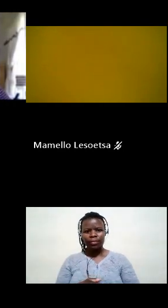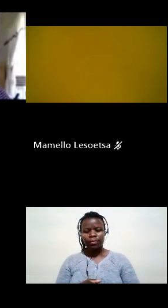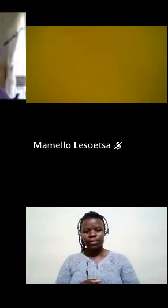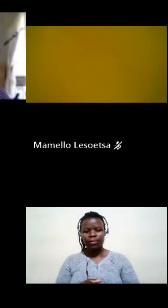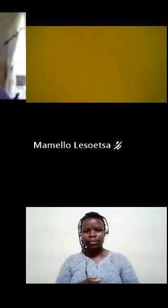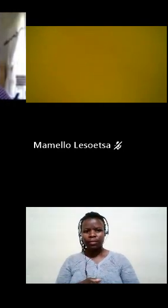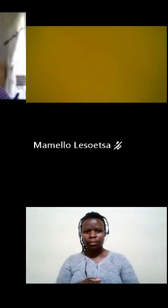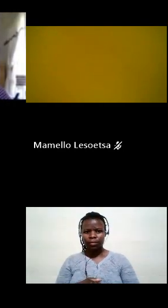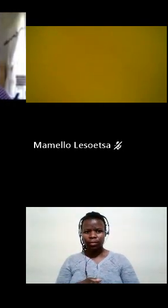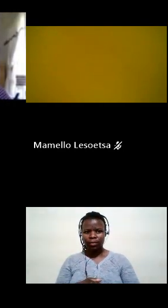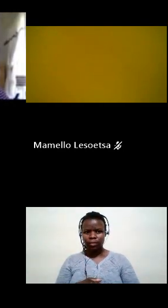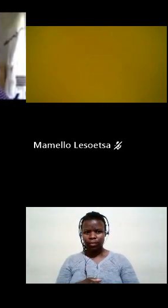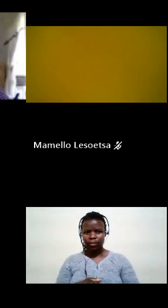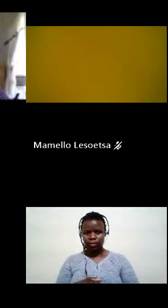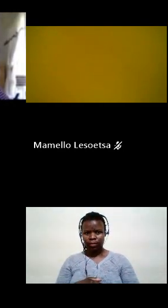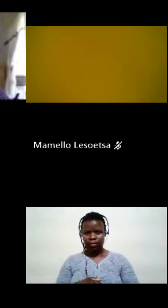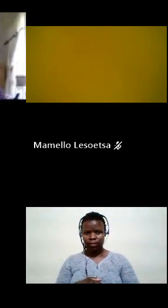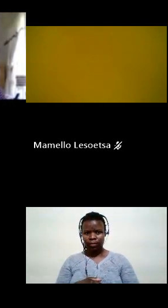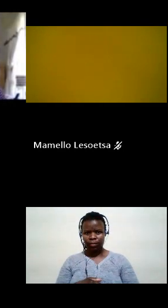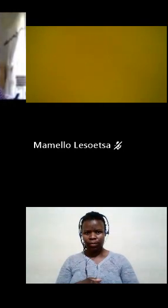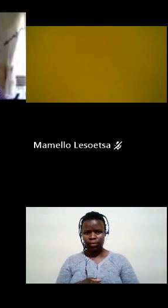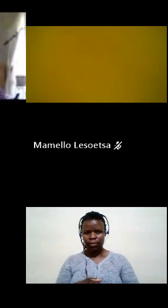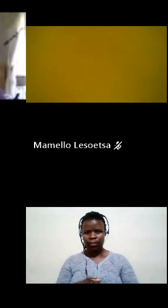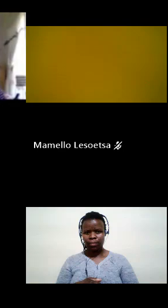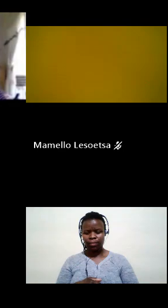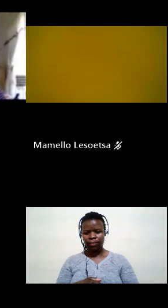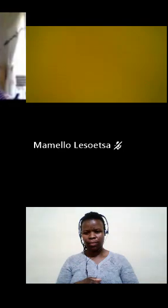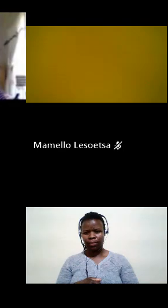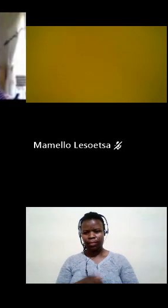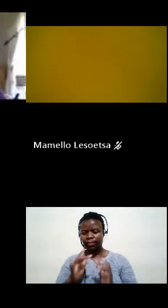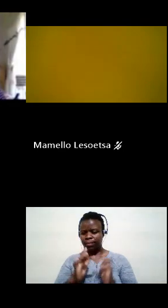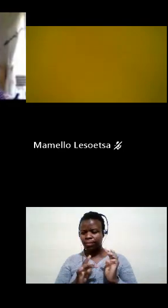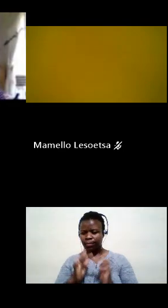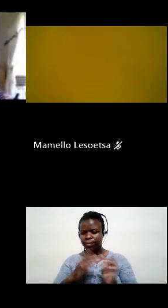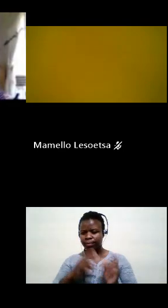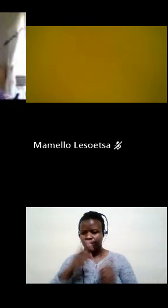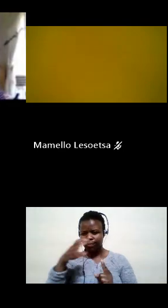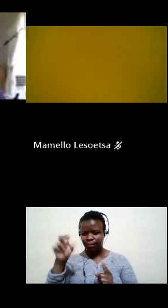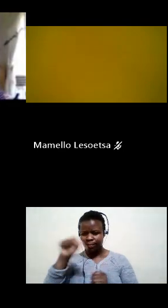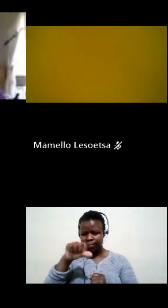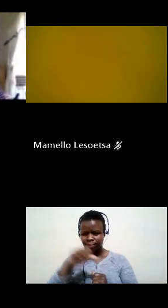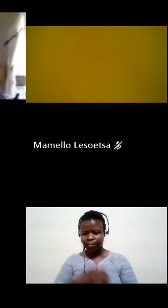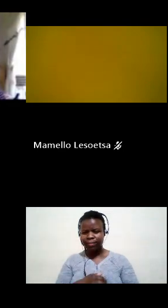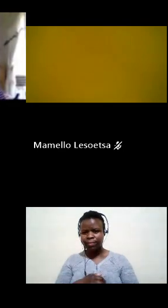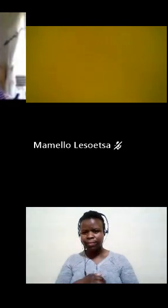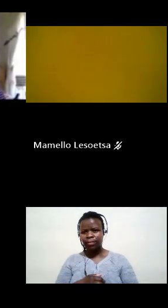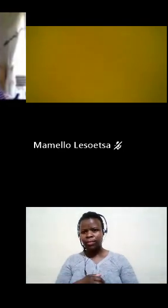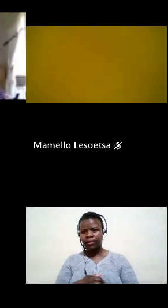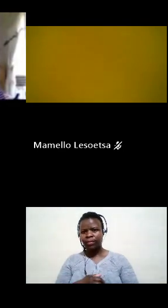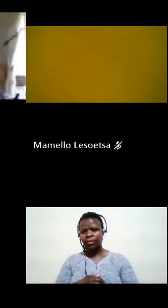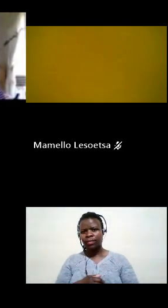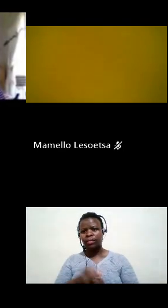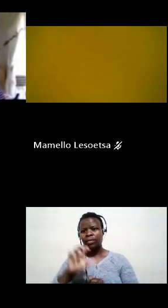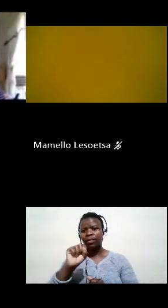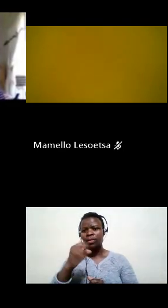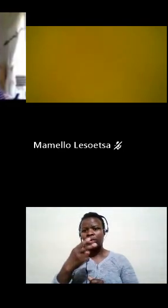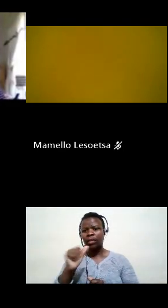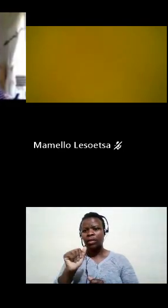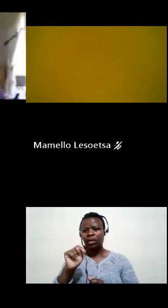view blocked, and a sturdy step stool is perfect. I'm sorry again, Chantal, just so that there's a bit of bullet points. You can just click them